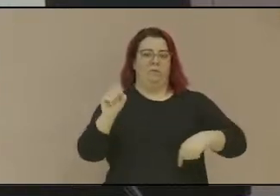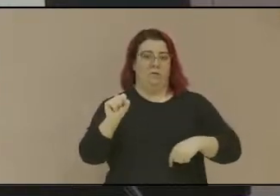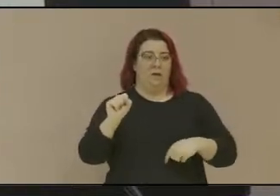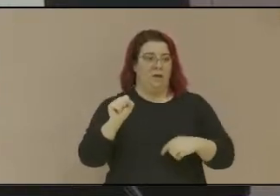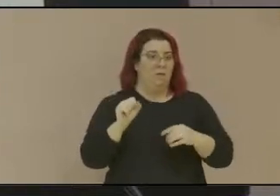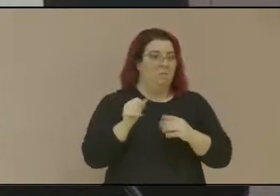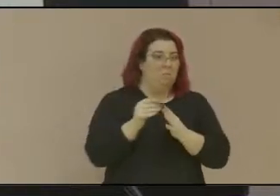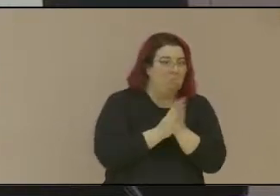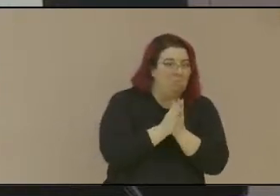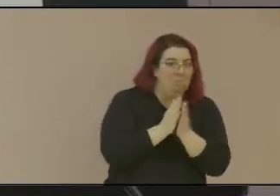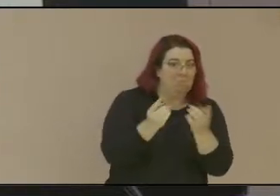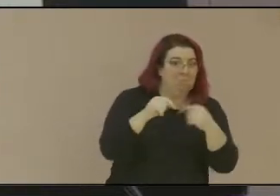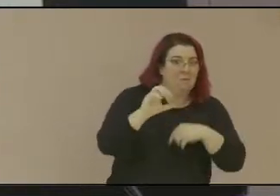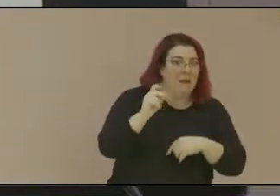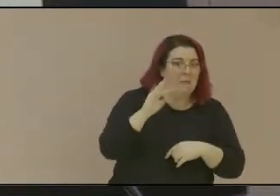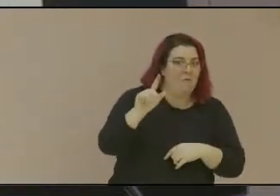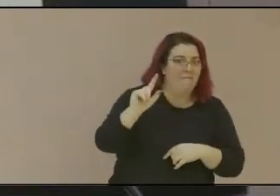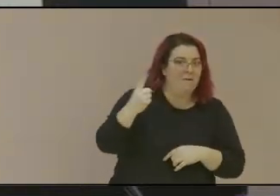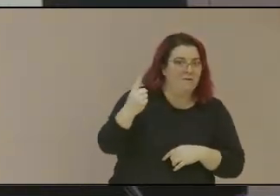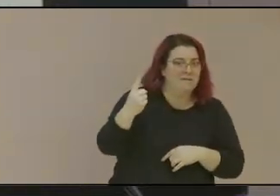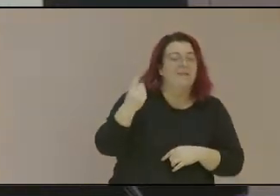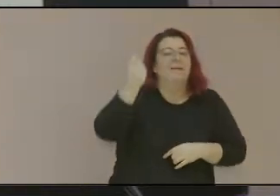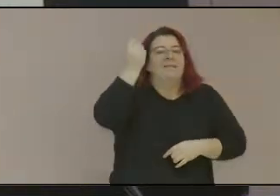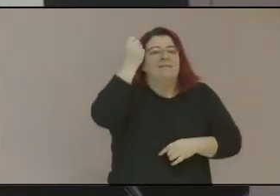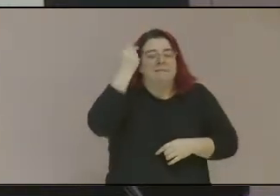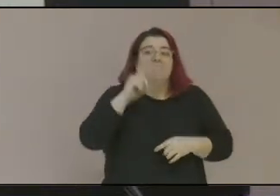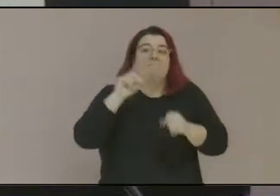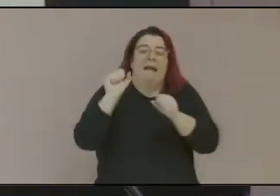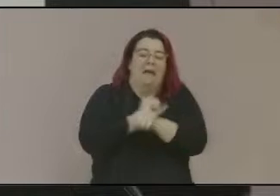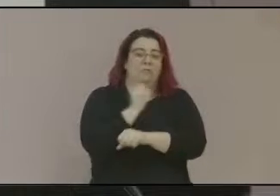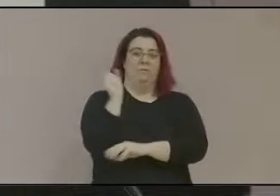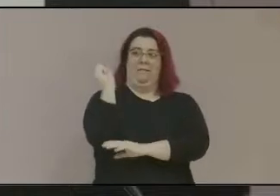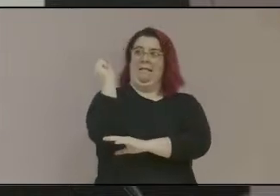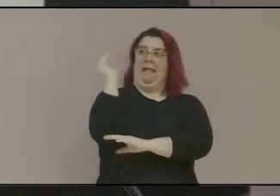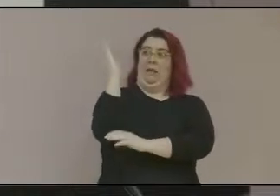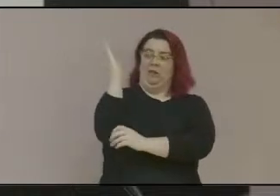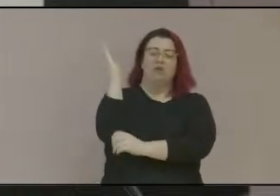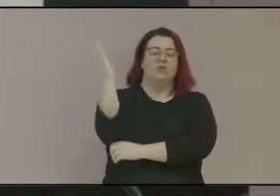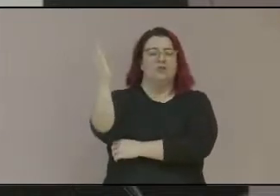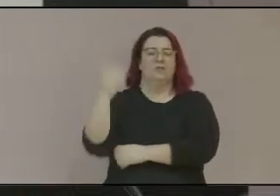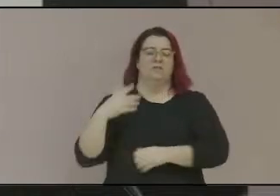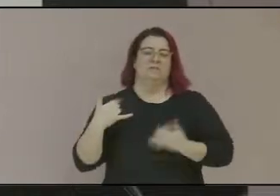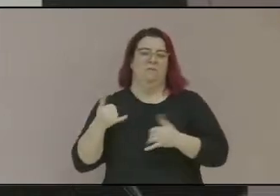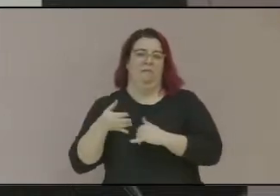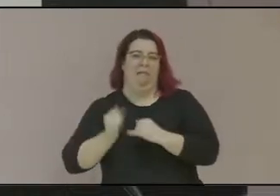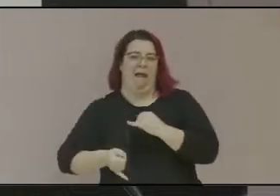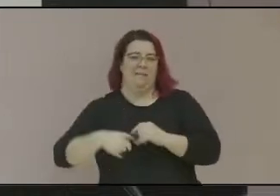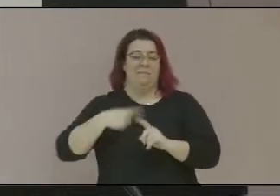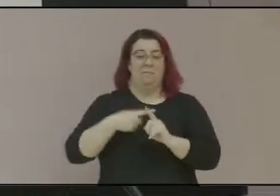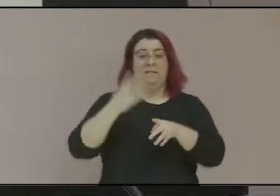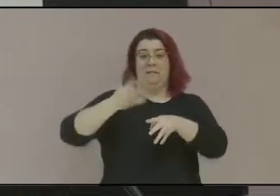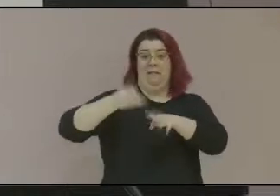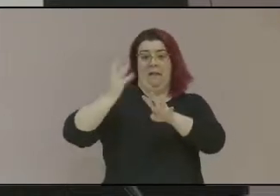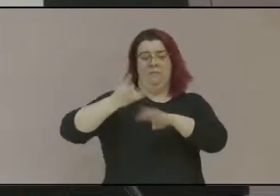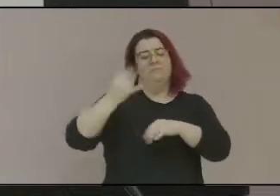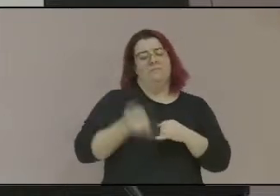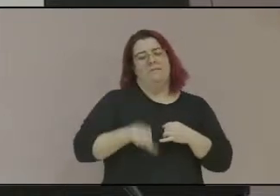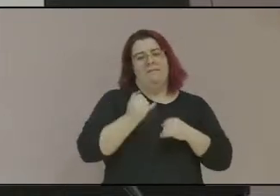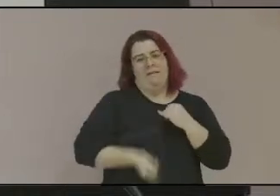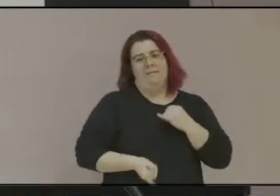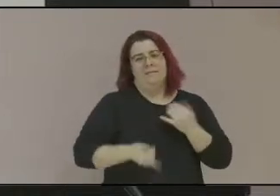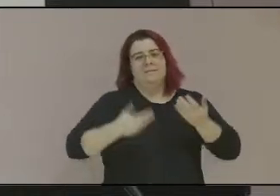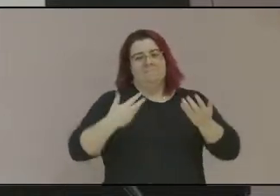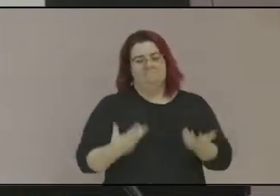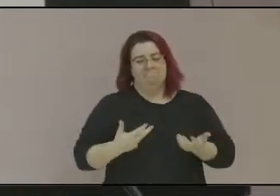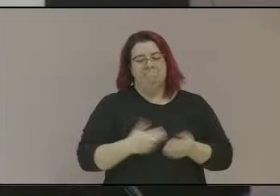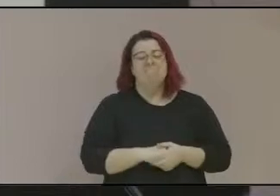1st. However, this is our last live-streamed event. So I'd like to